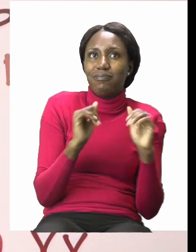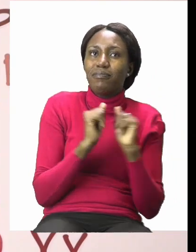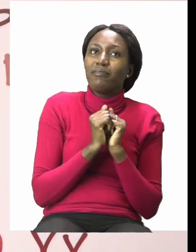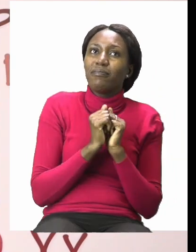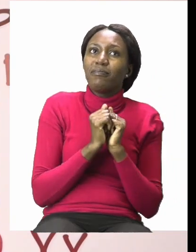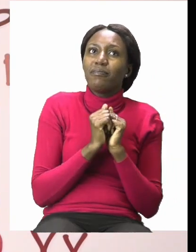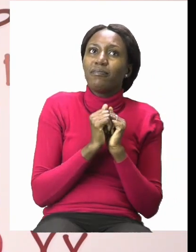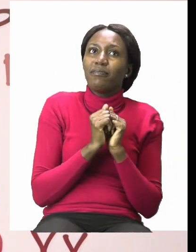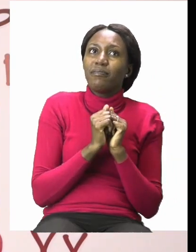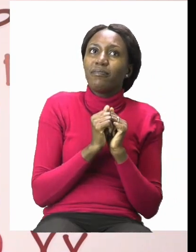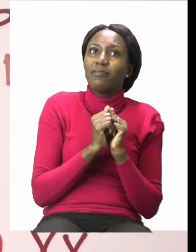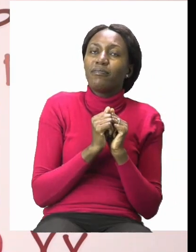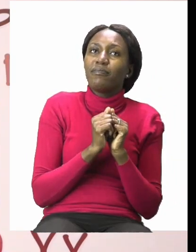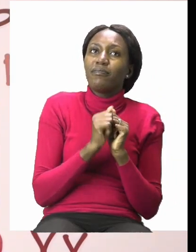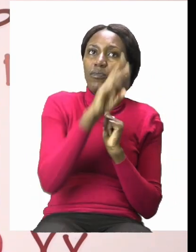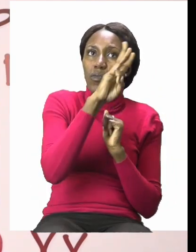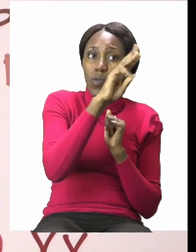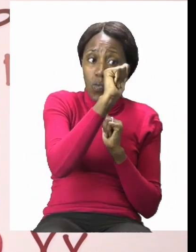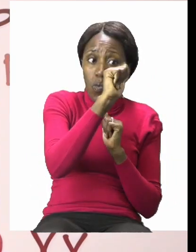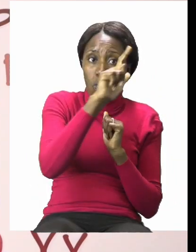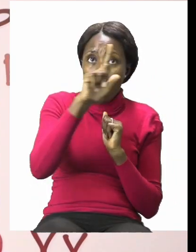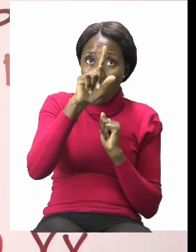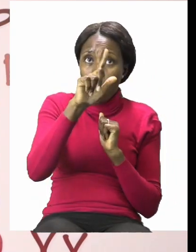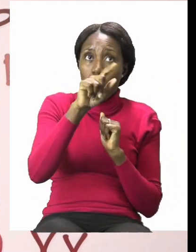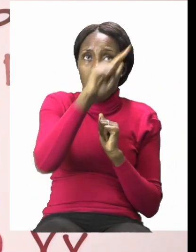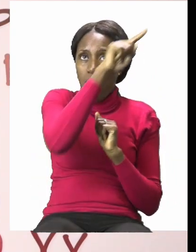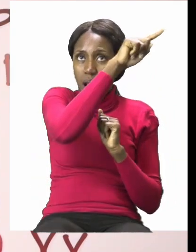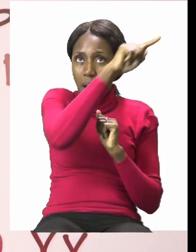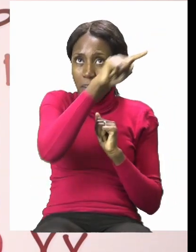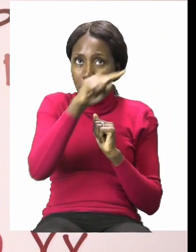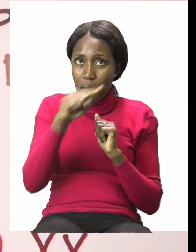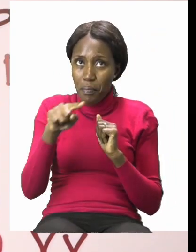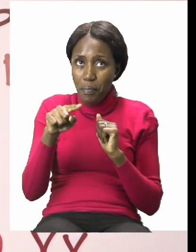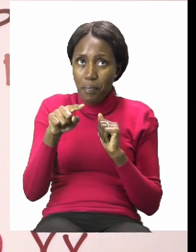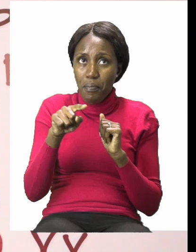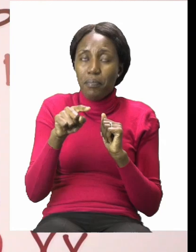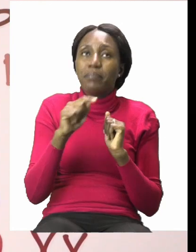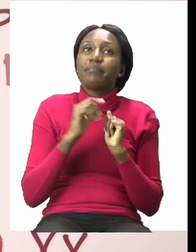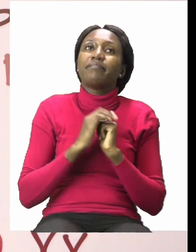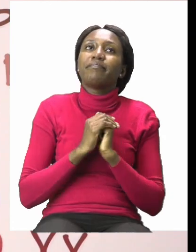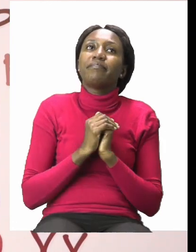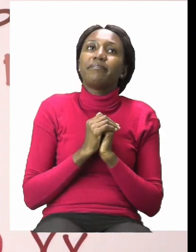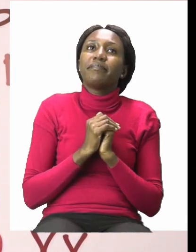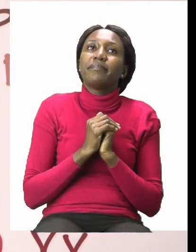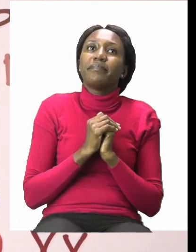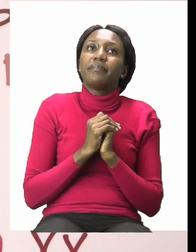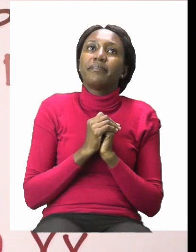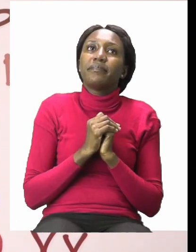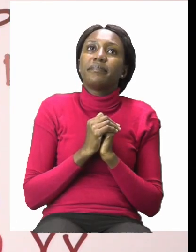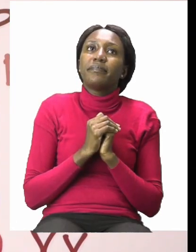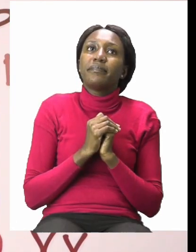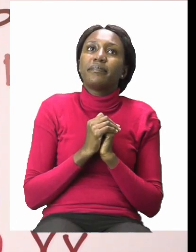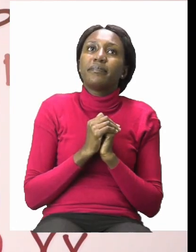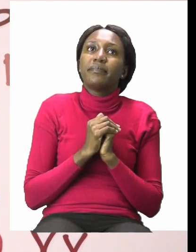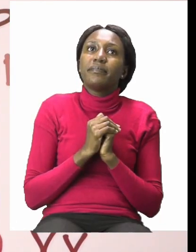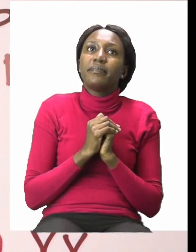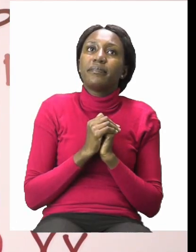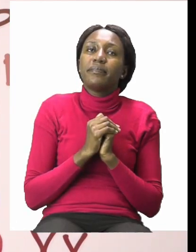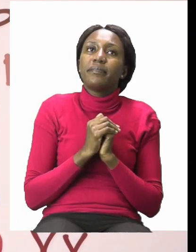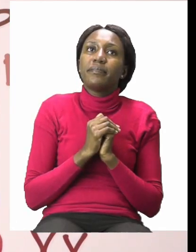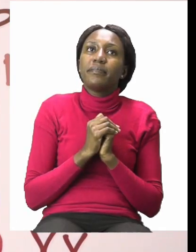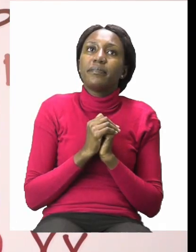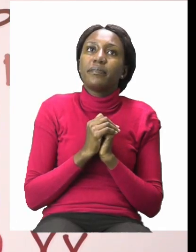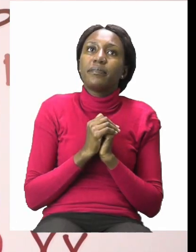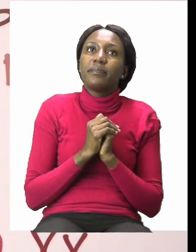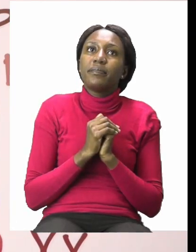I'm going to connect the word wall to the picture of a wall. So I'll take my pencil